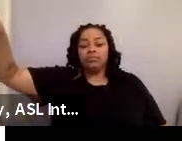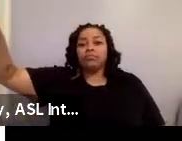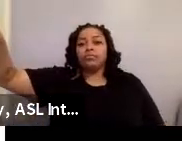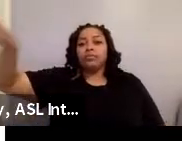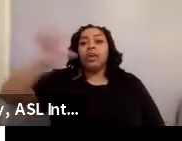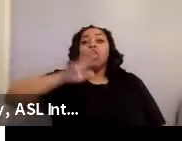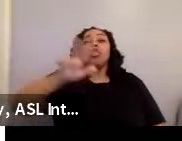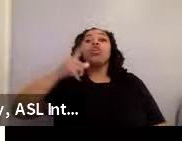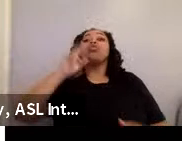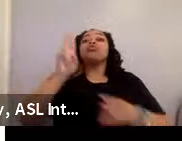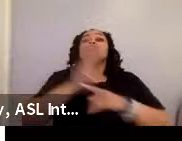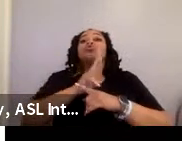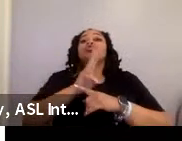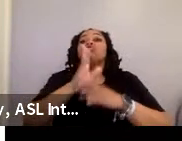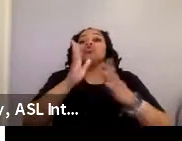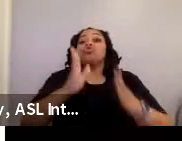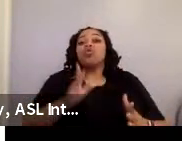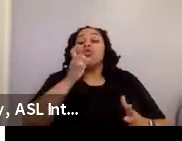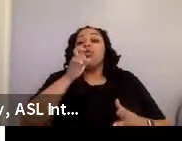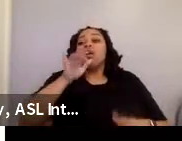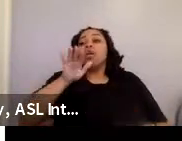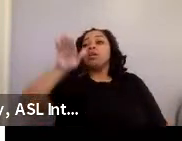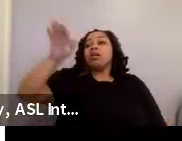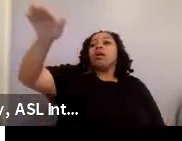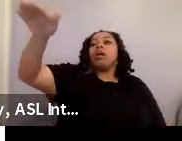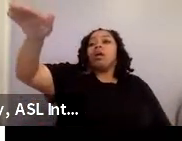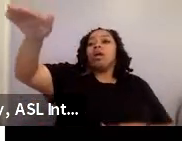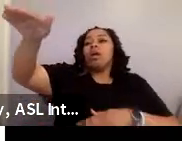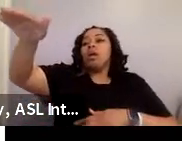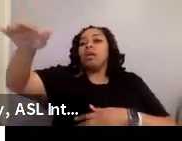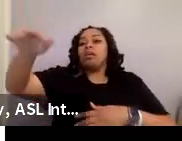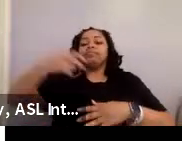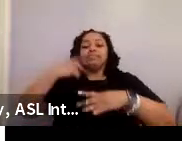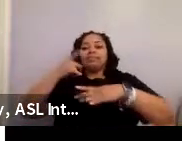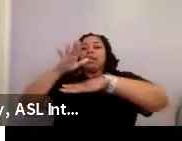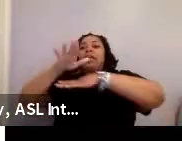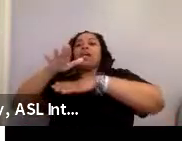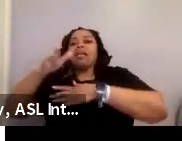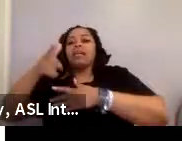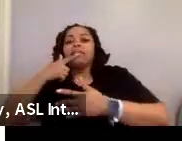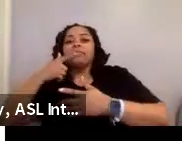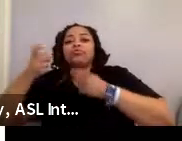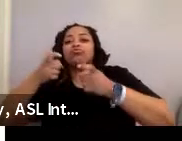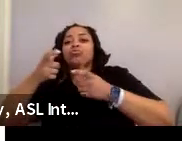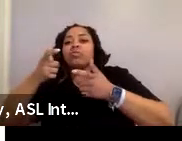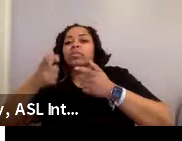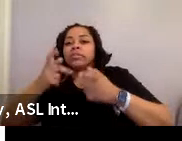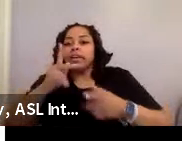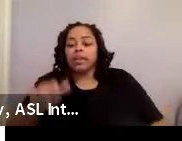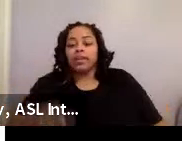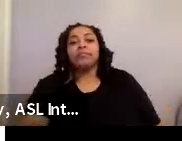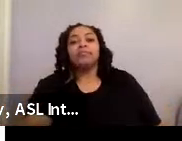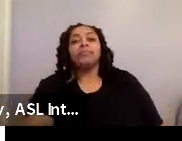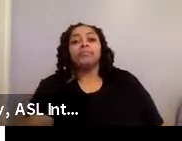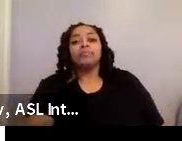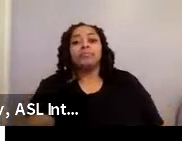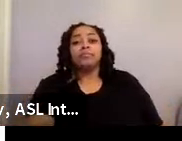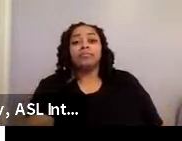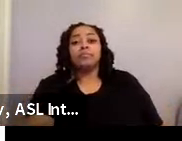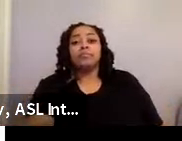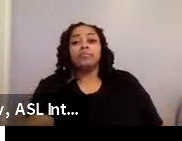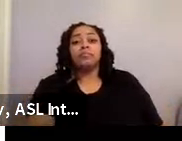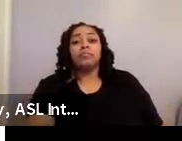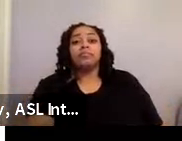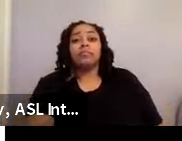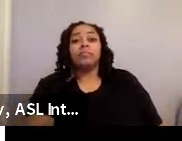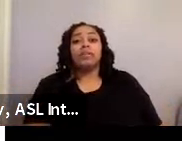showing a user who has to reach over an obstruction to reach the controls and keys. And finally, we have the